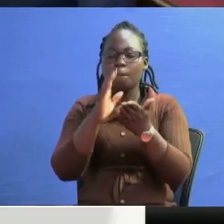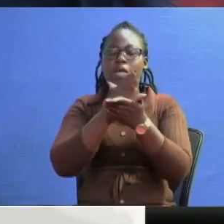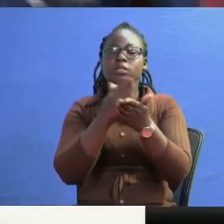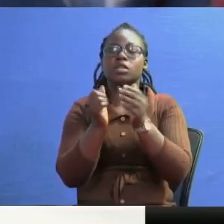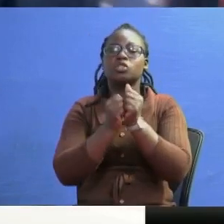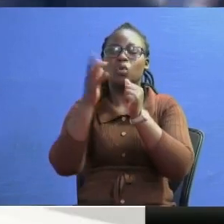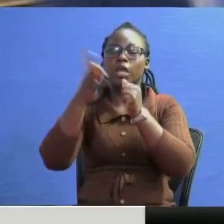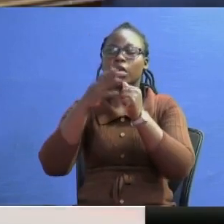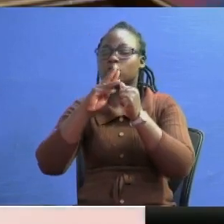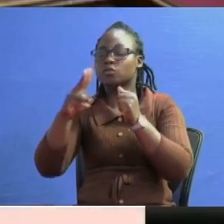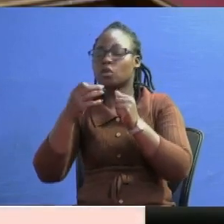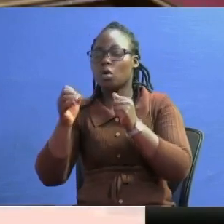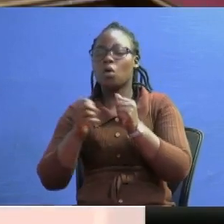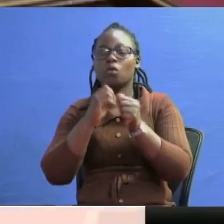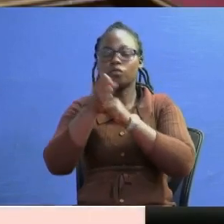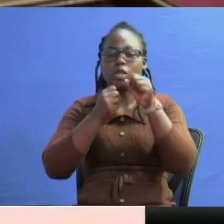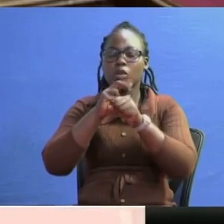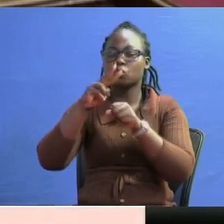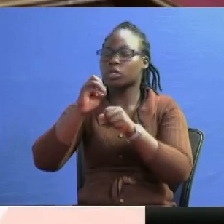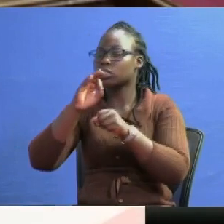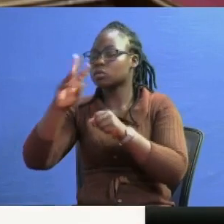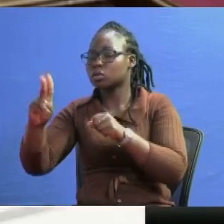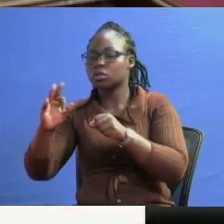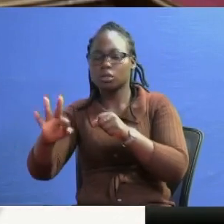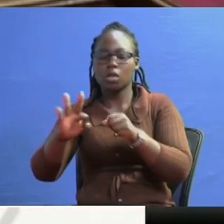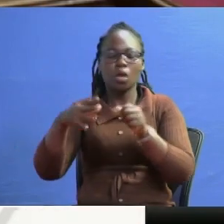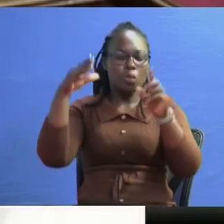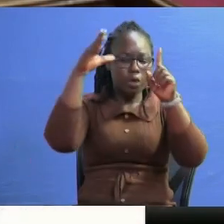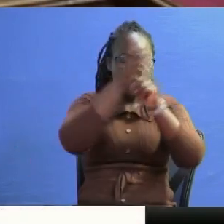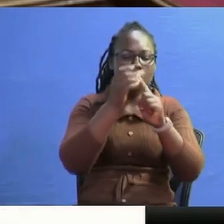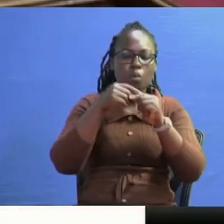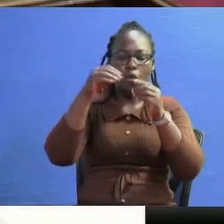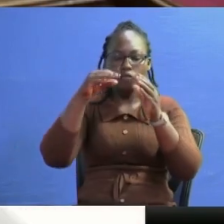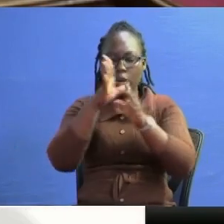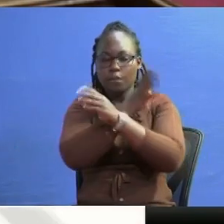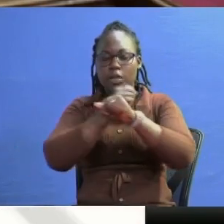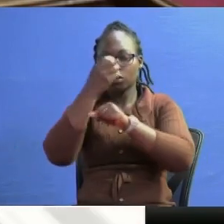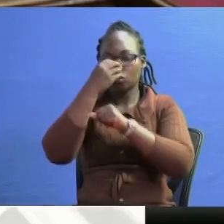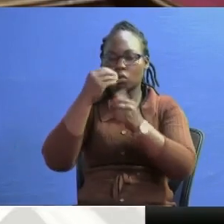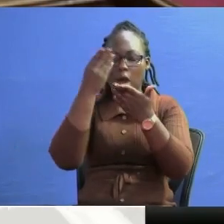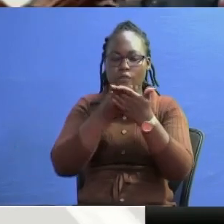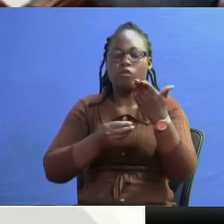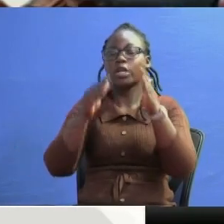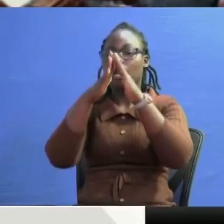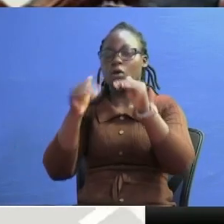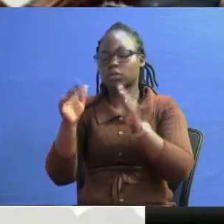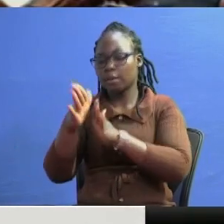84 of the Finance Act 2023 with the aim of funding President William Ruto's affordable housing plan.